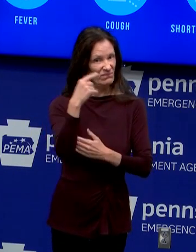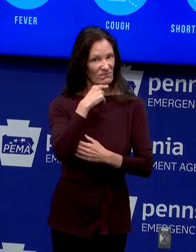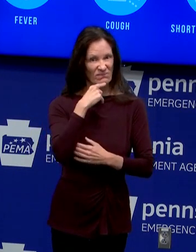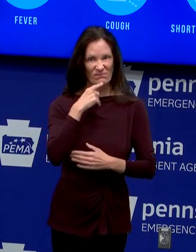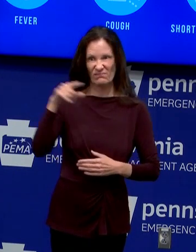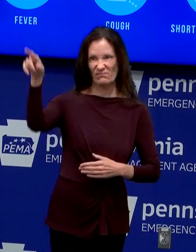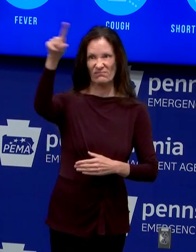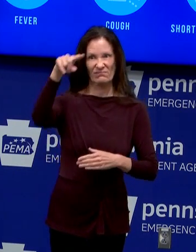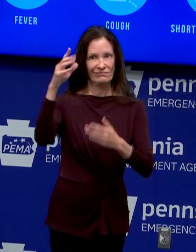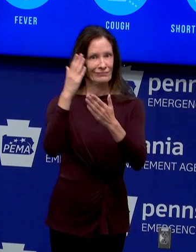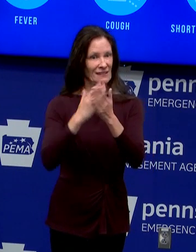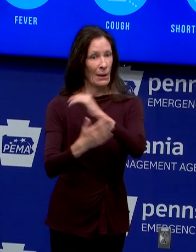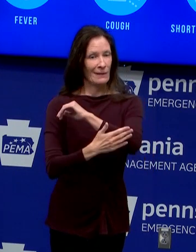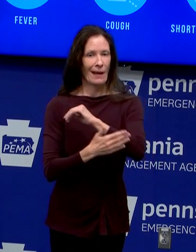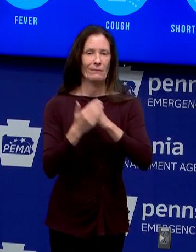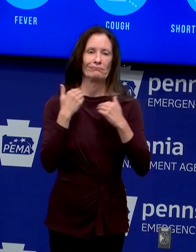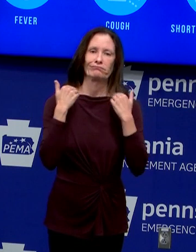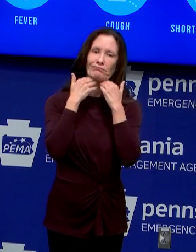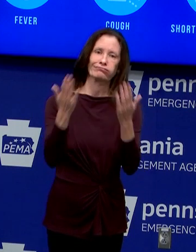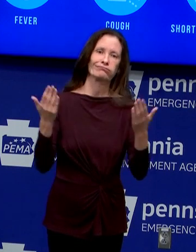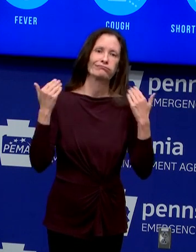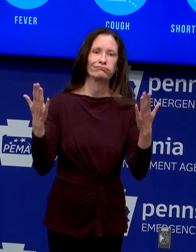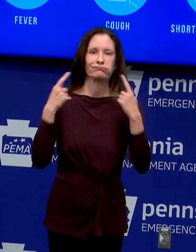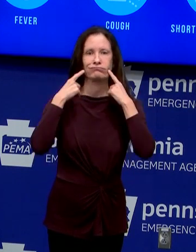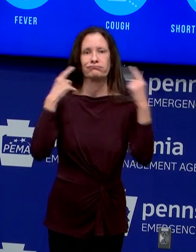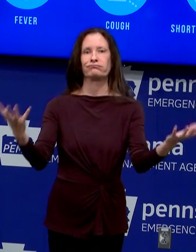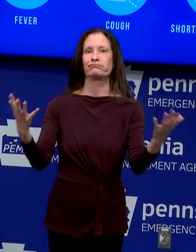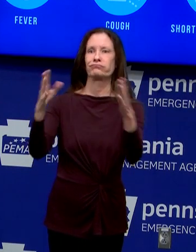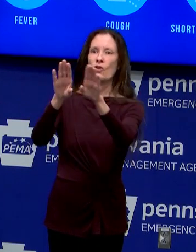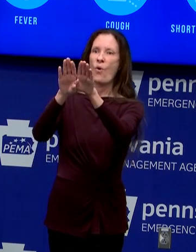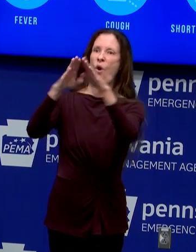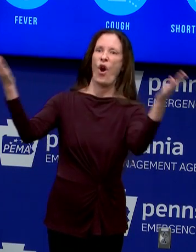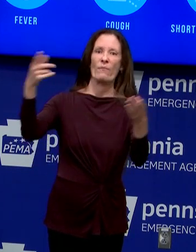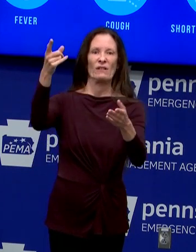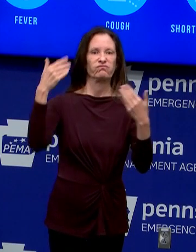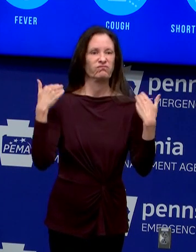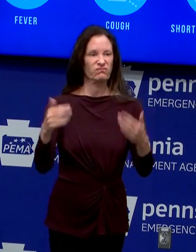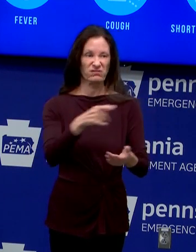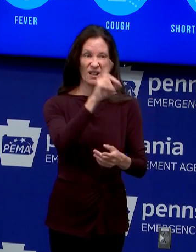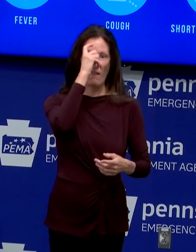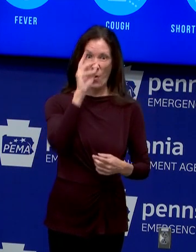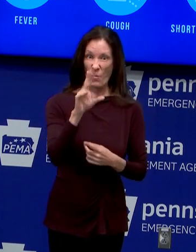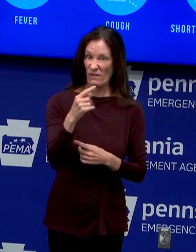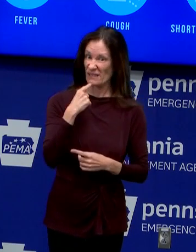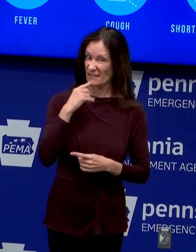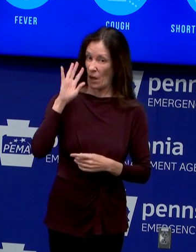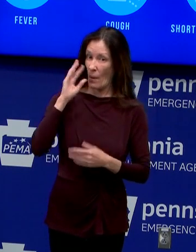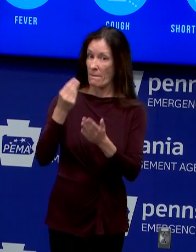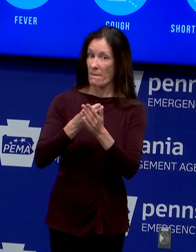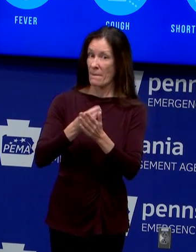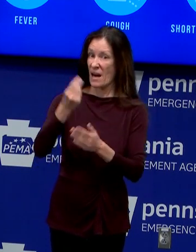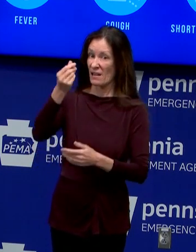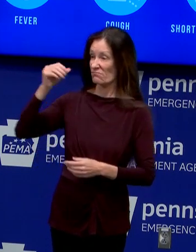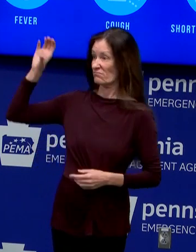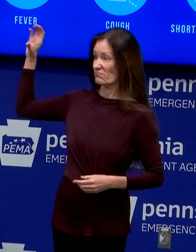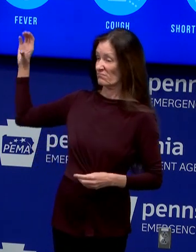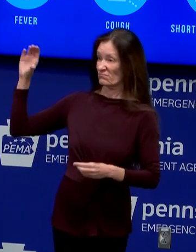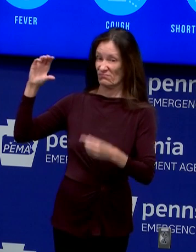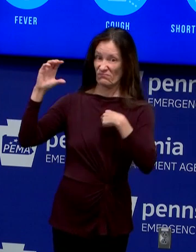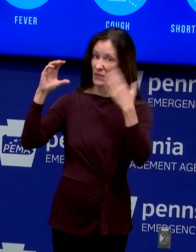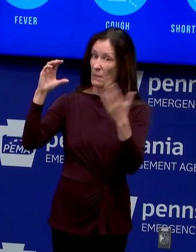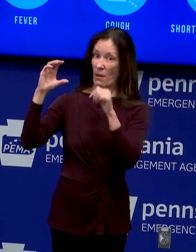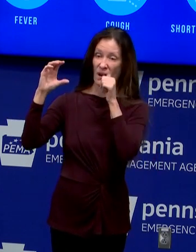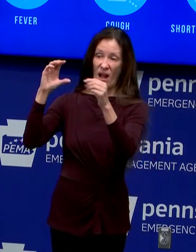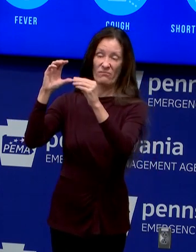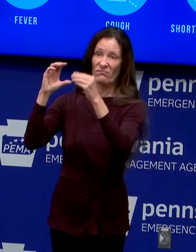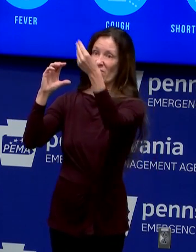Pennsylvania. A short time ago, the governor tweeted that he would announce consequences for counties defying state orders. Will there be additional consequences